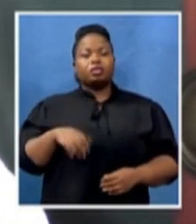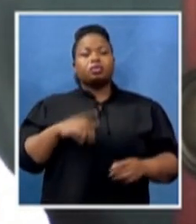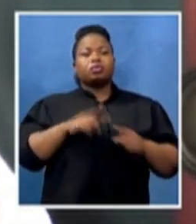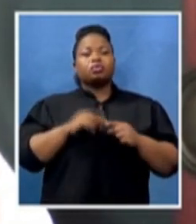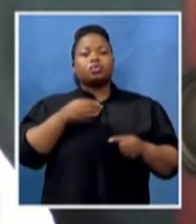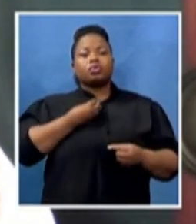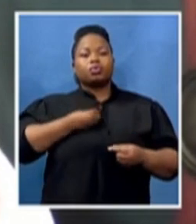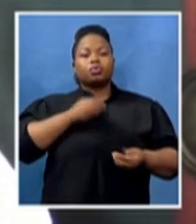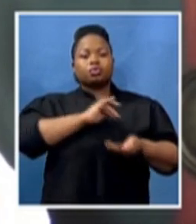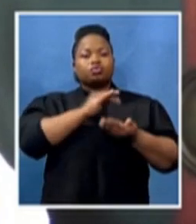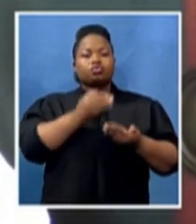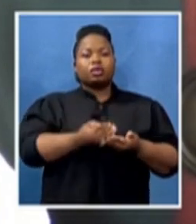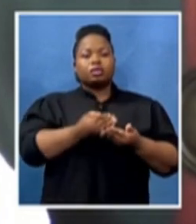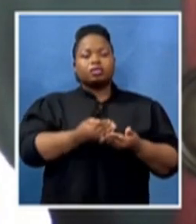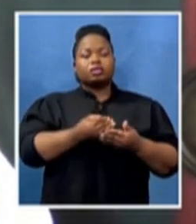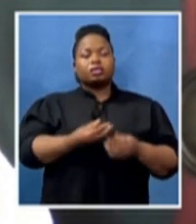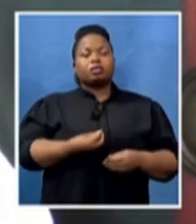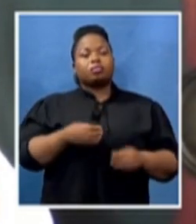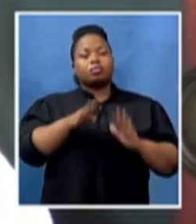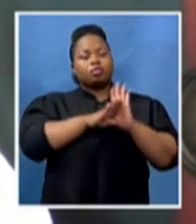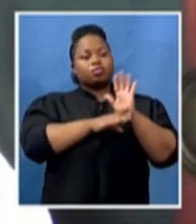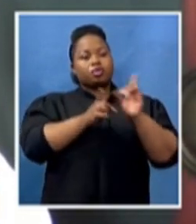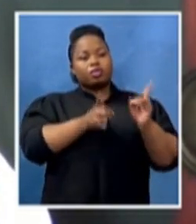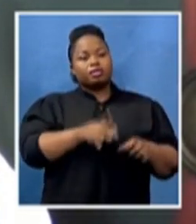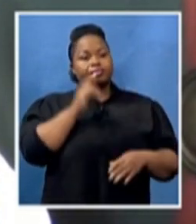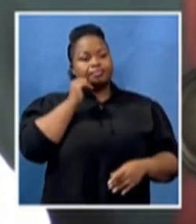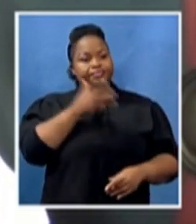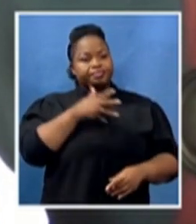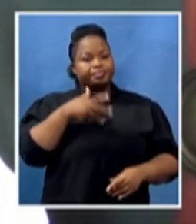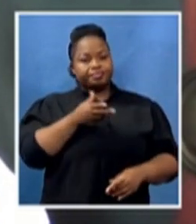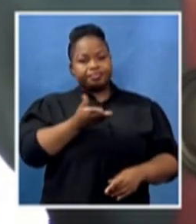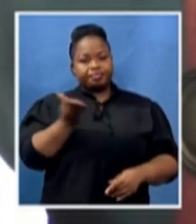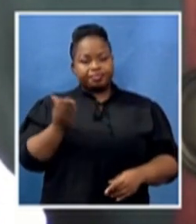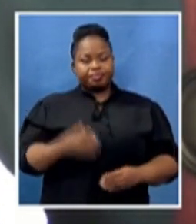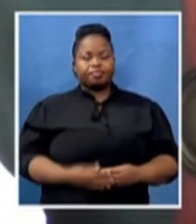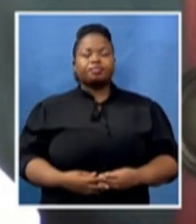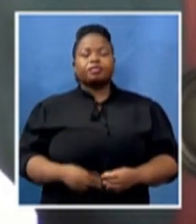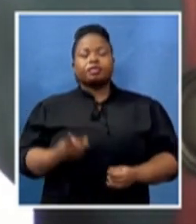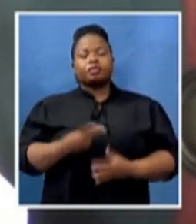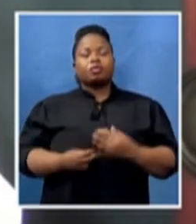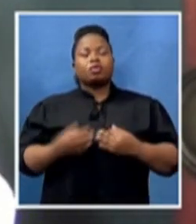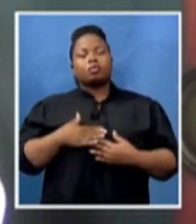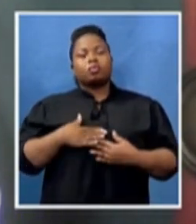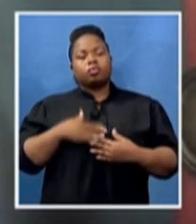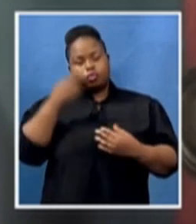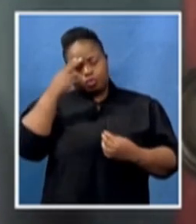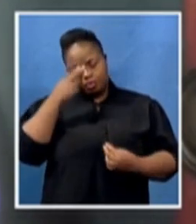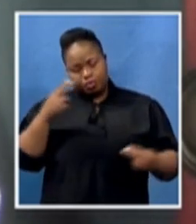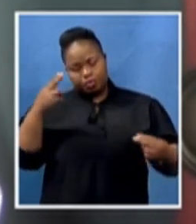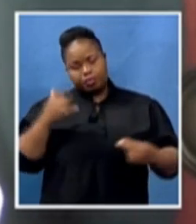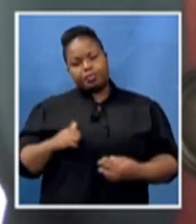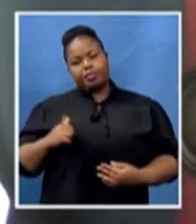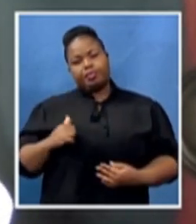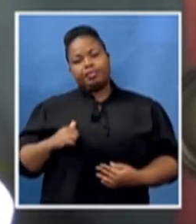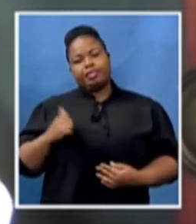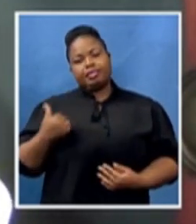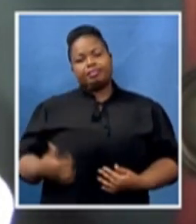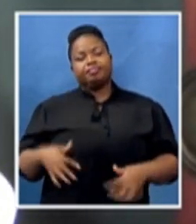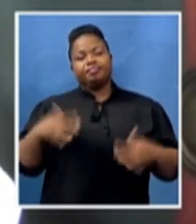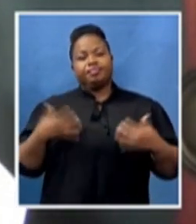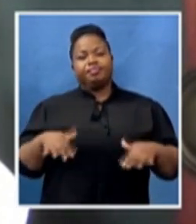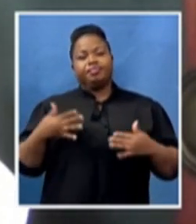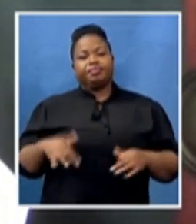gentlemen. It is both an honor and a privilege to be delivering this 5th annual Tsietsi Mashinini Memorial